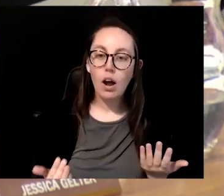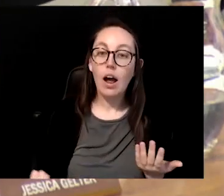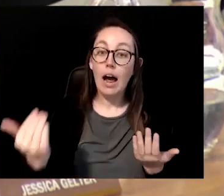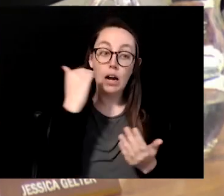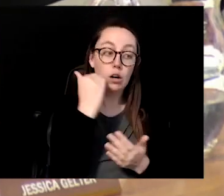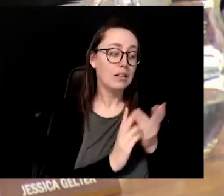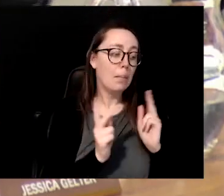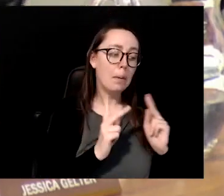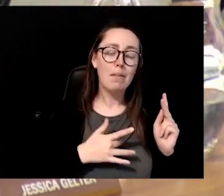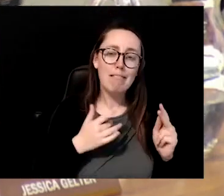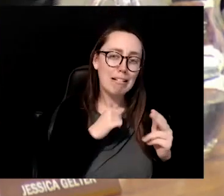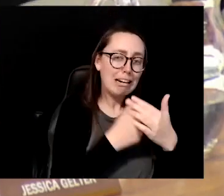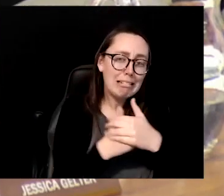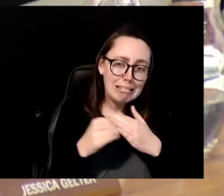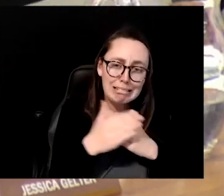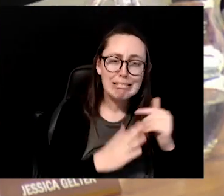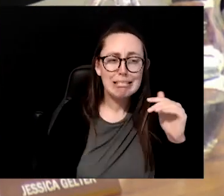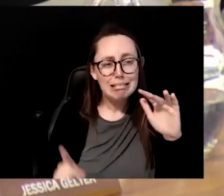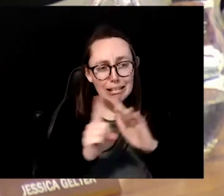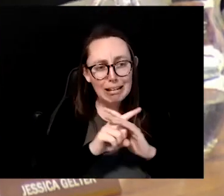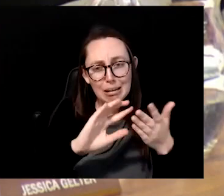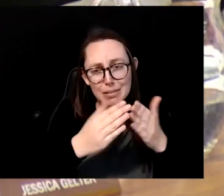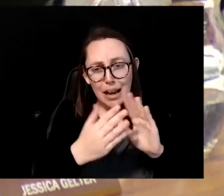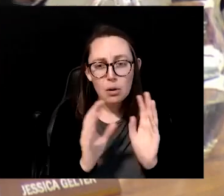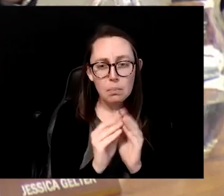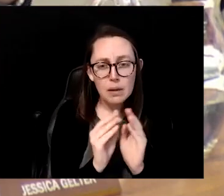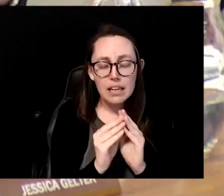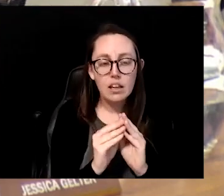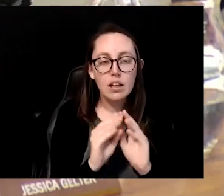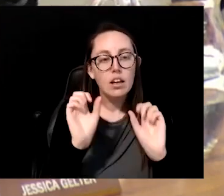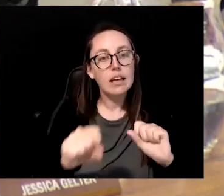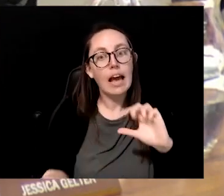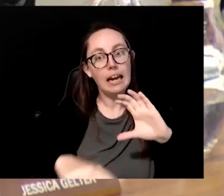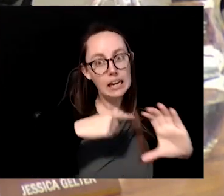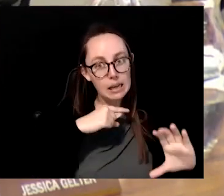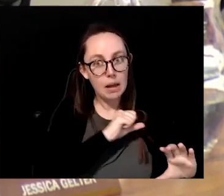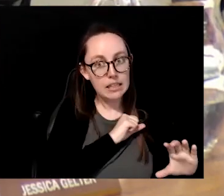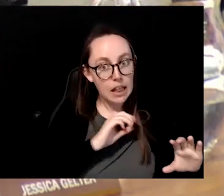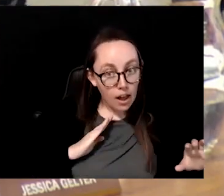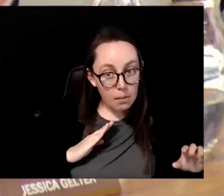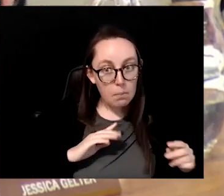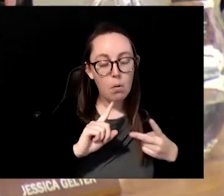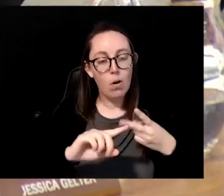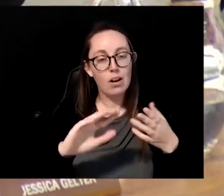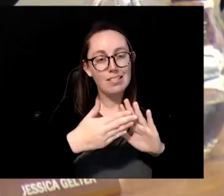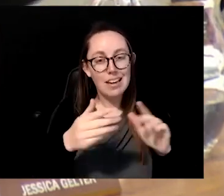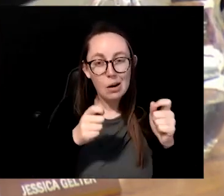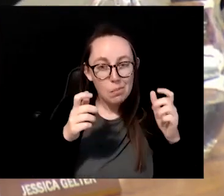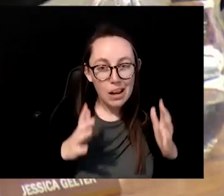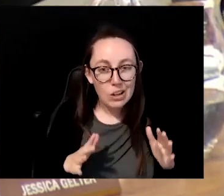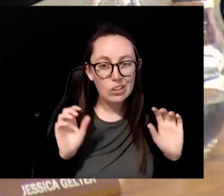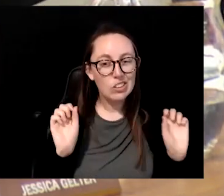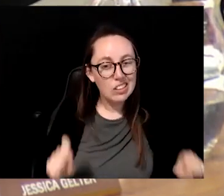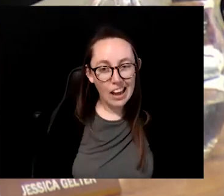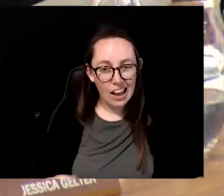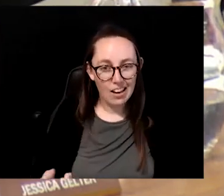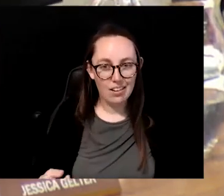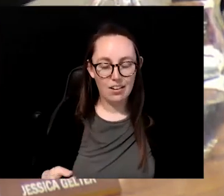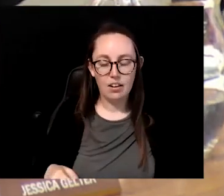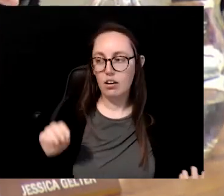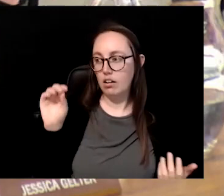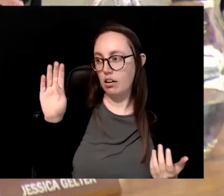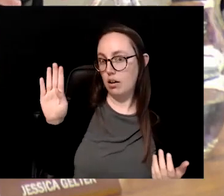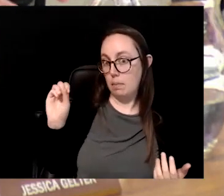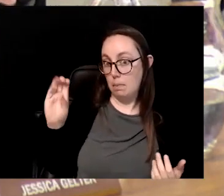information to the town manager's office they're welcome to email it to the select board you know because what Bob is kind of bringing into a conversation